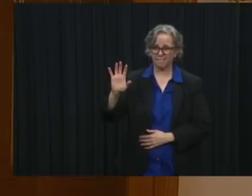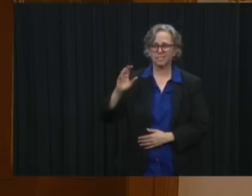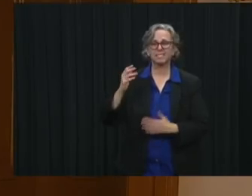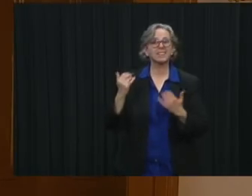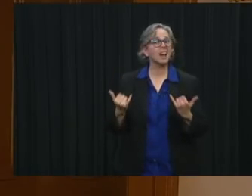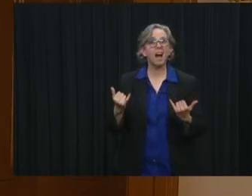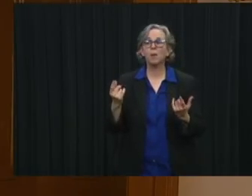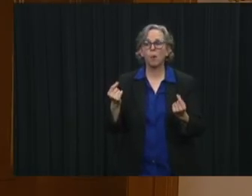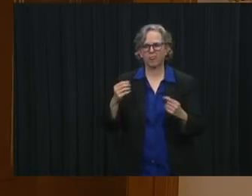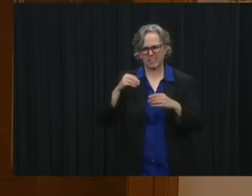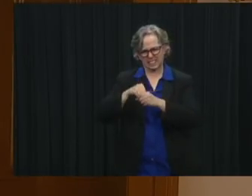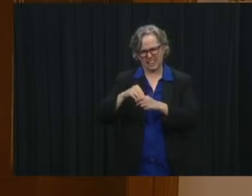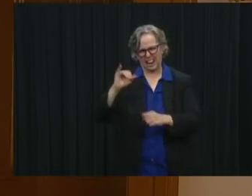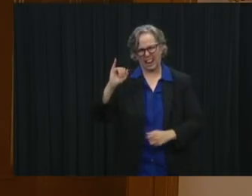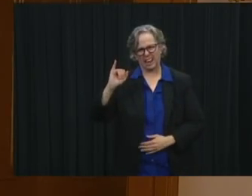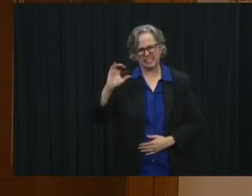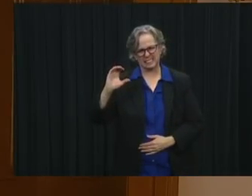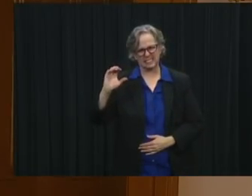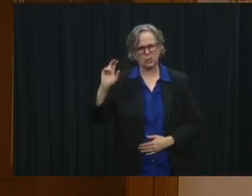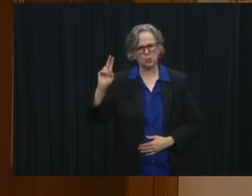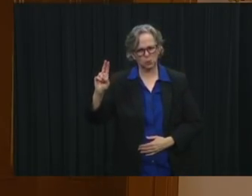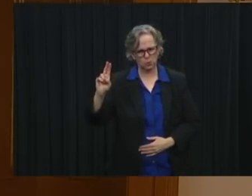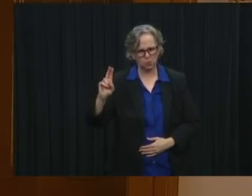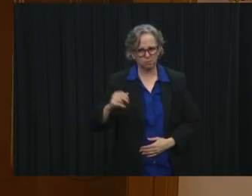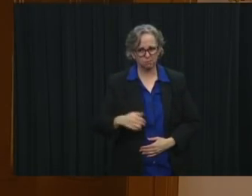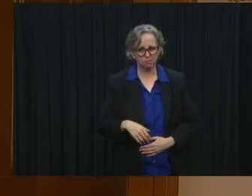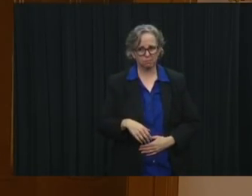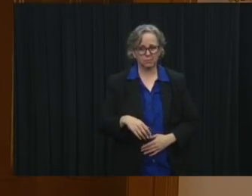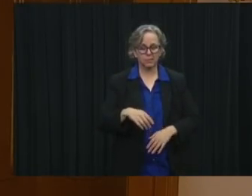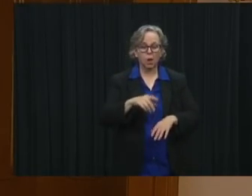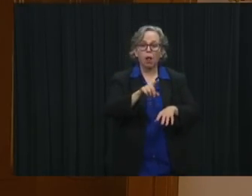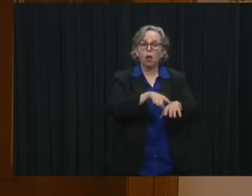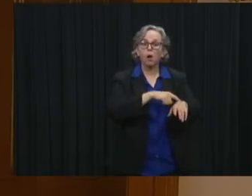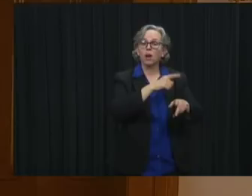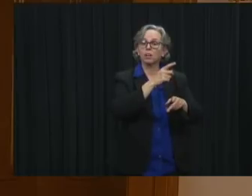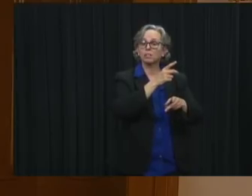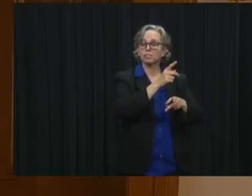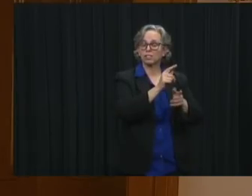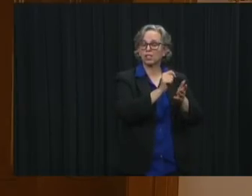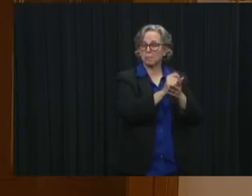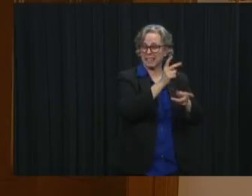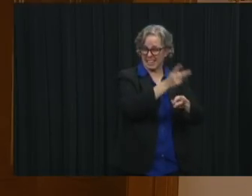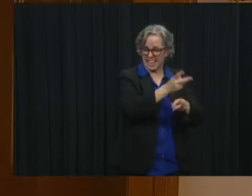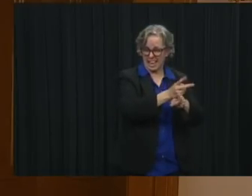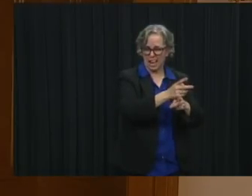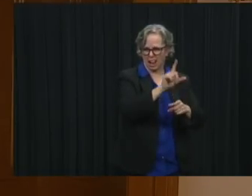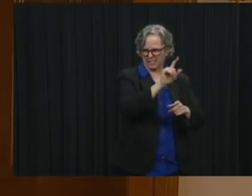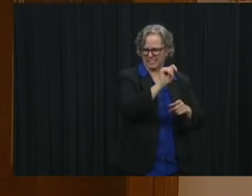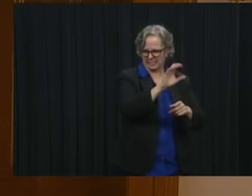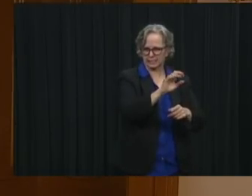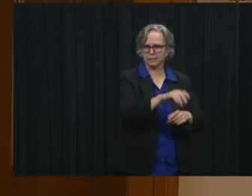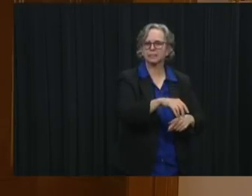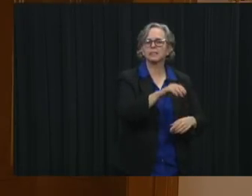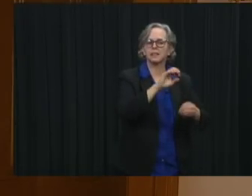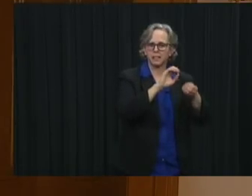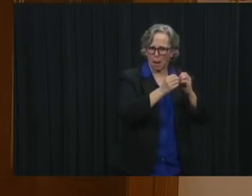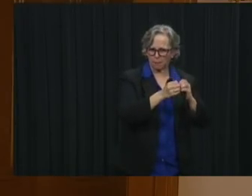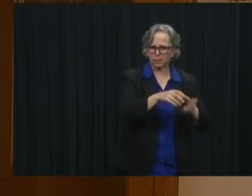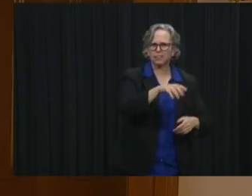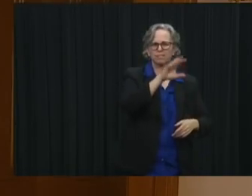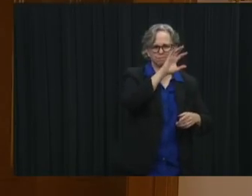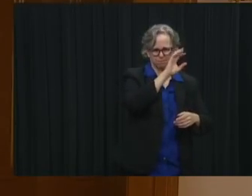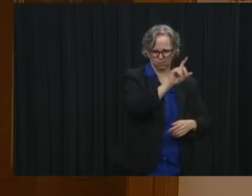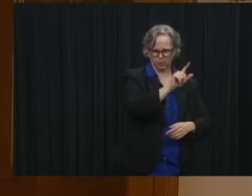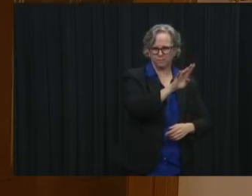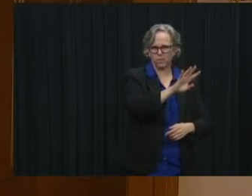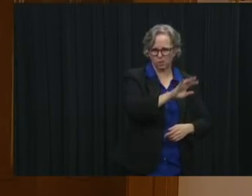facilities that are hospitalized is 24, healthcare workers, 116 healthcare workers